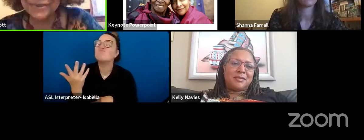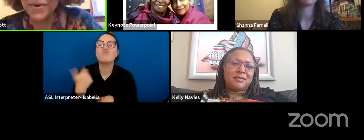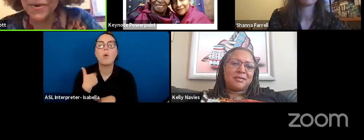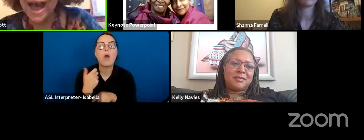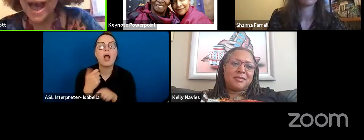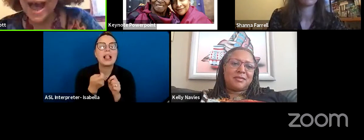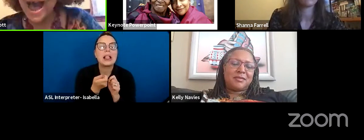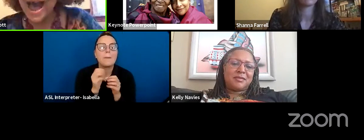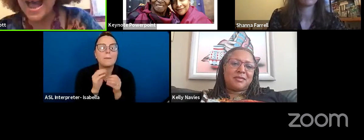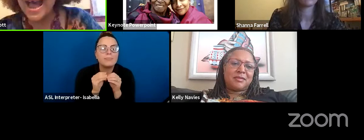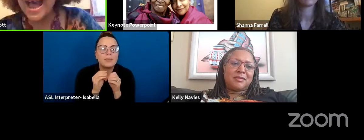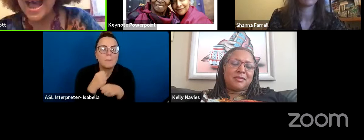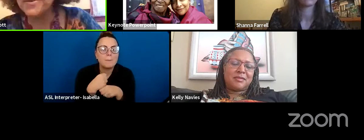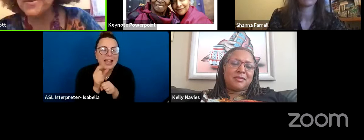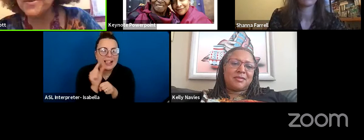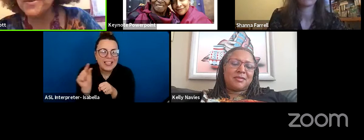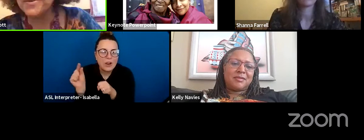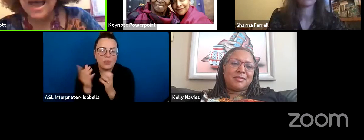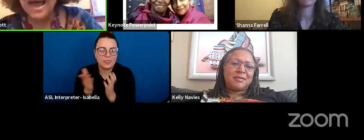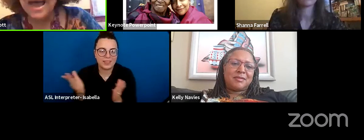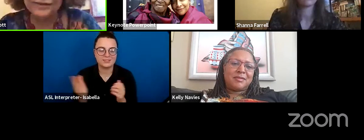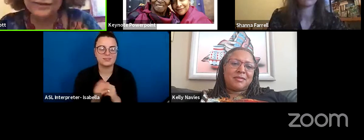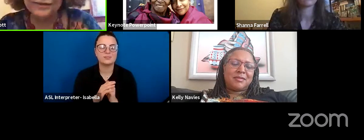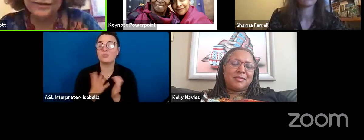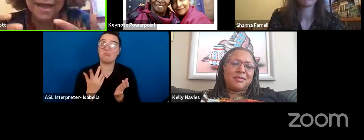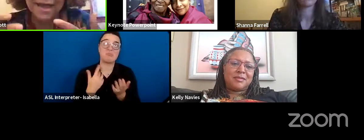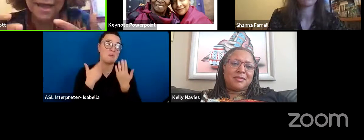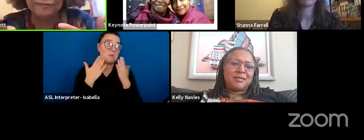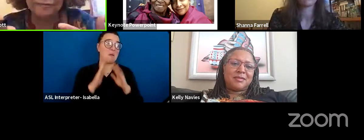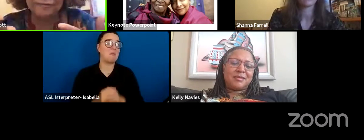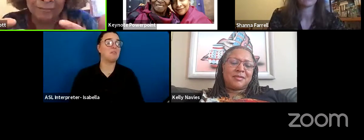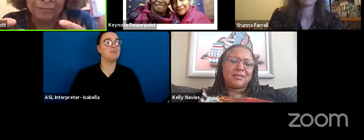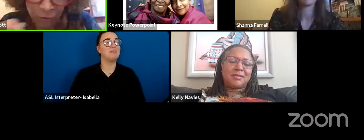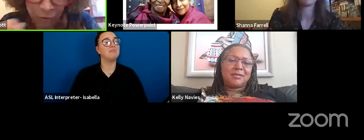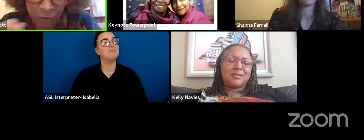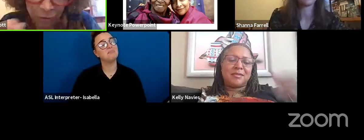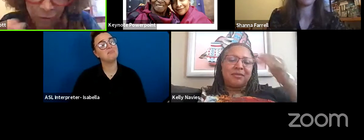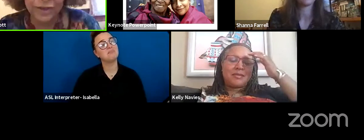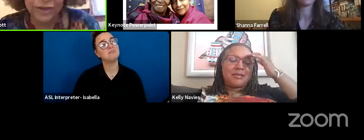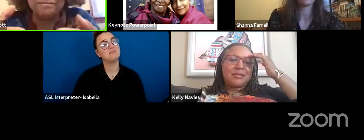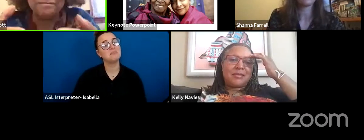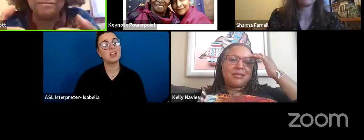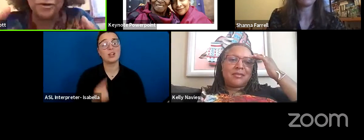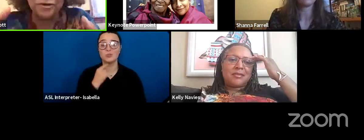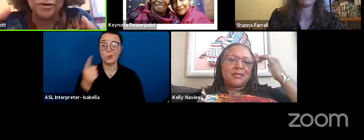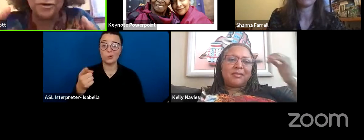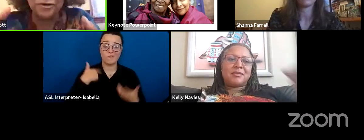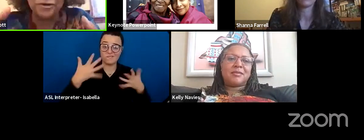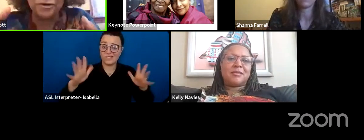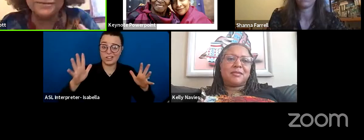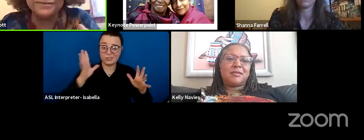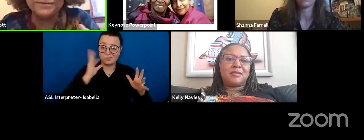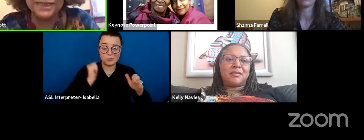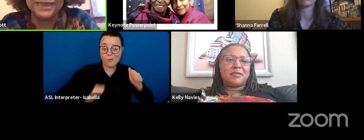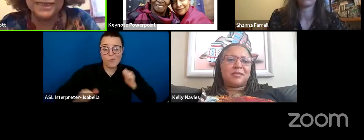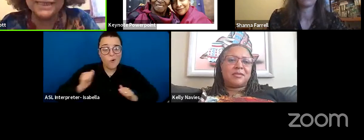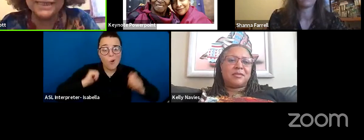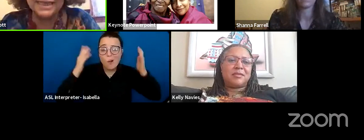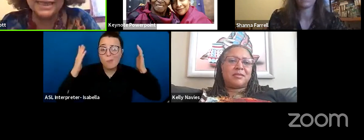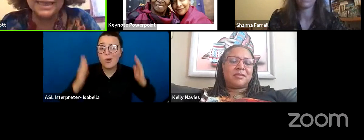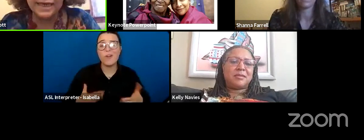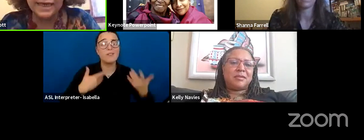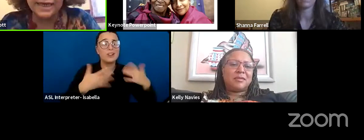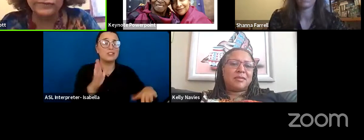So I don't know. I've told you that I've been a performer, but I've been on TV